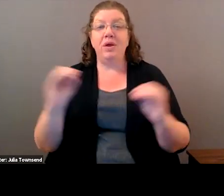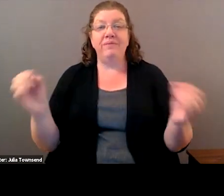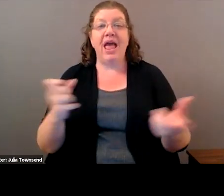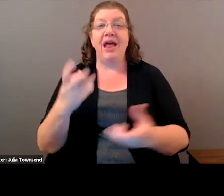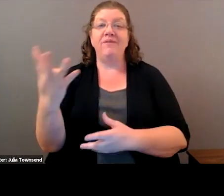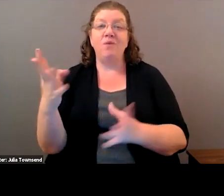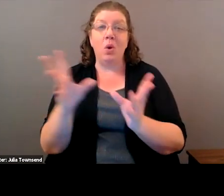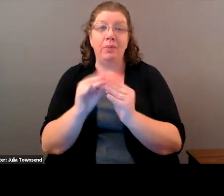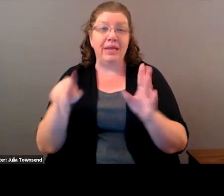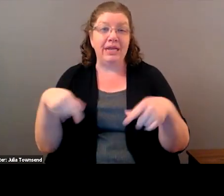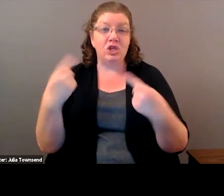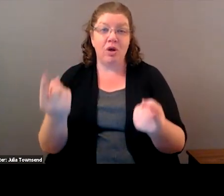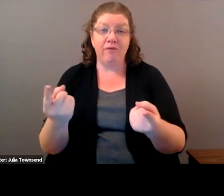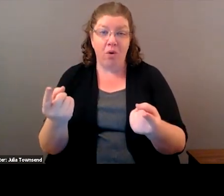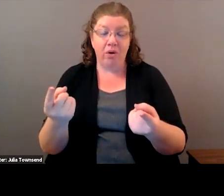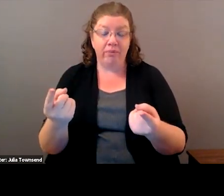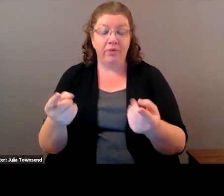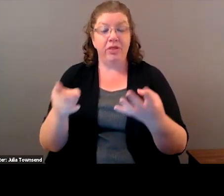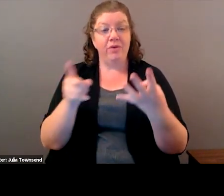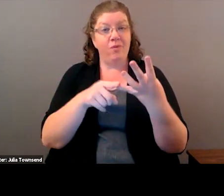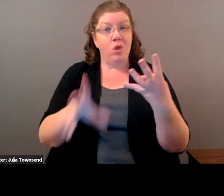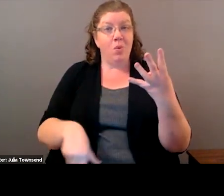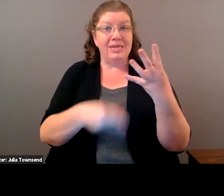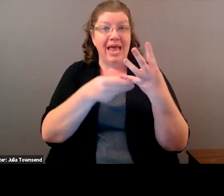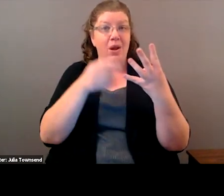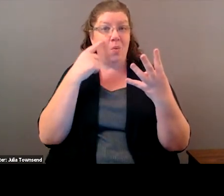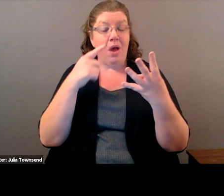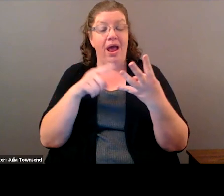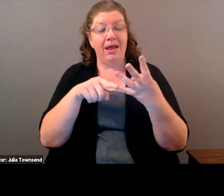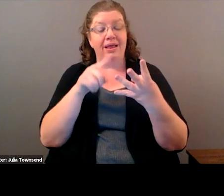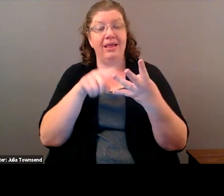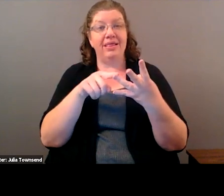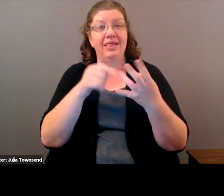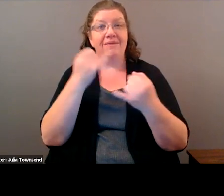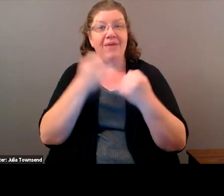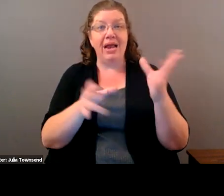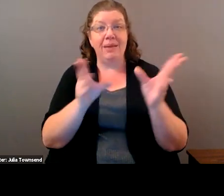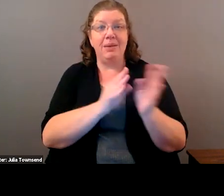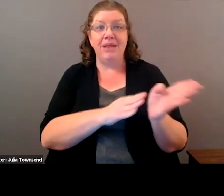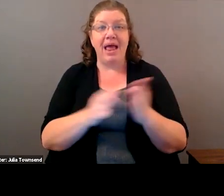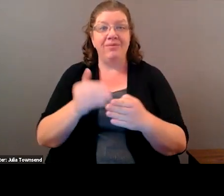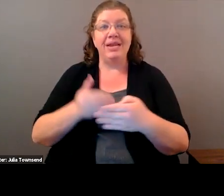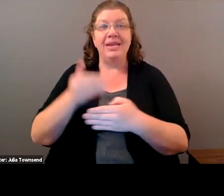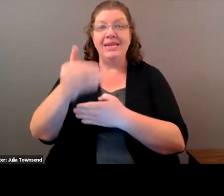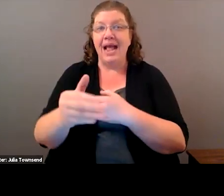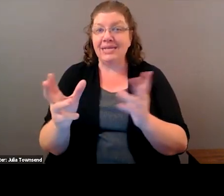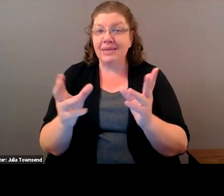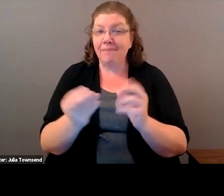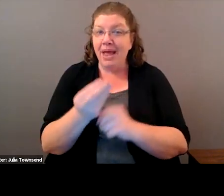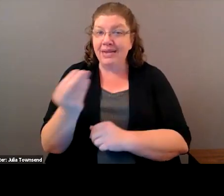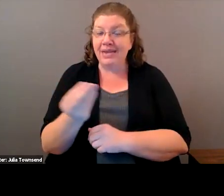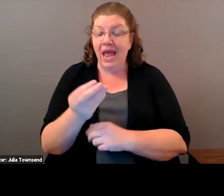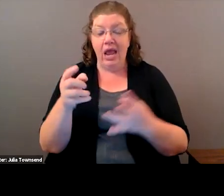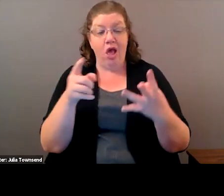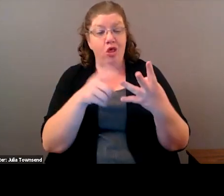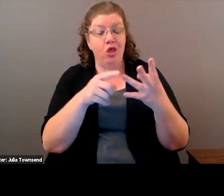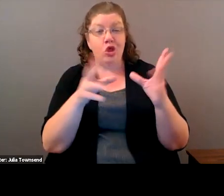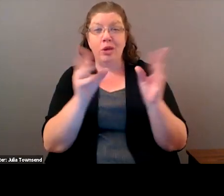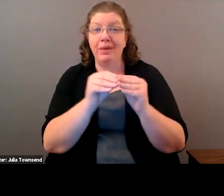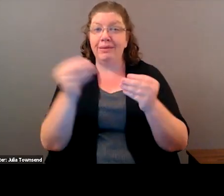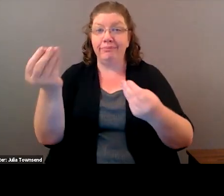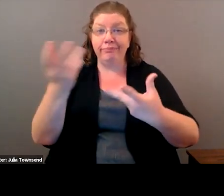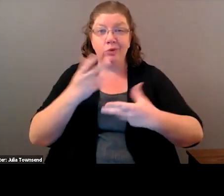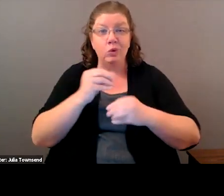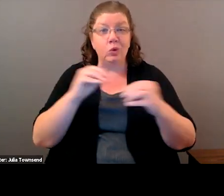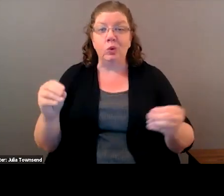thus far. The 4th was added because our final meeting was planned for next Monday. And as of the 3rd meeting, we had not received any data as to how